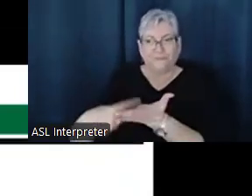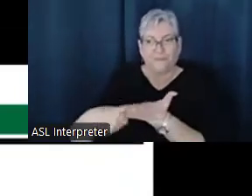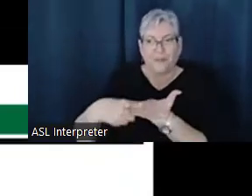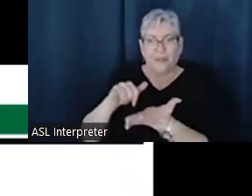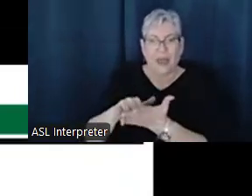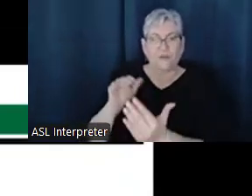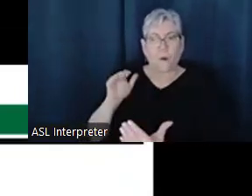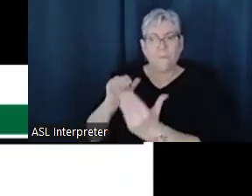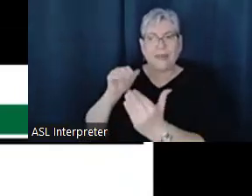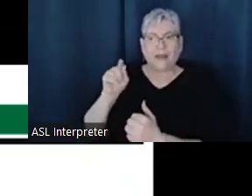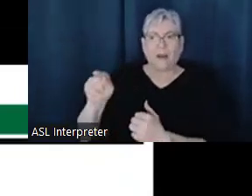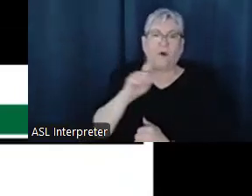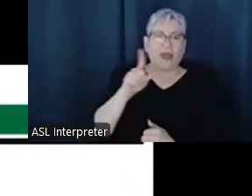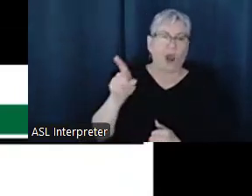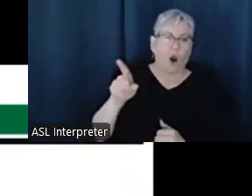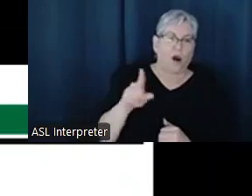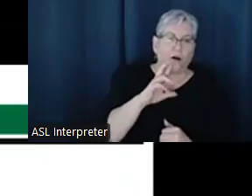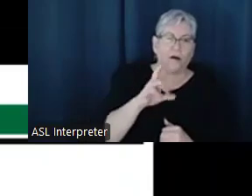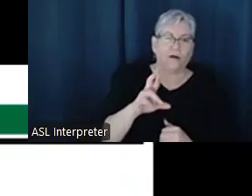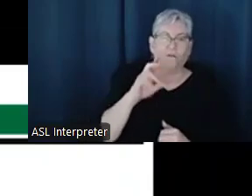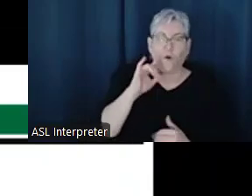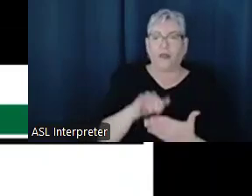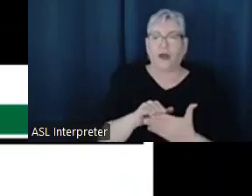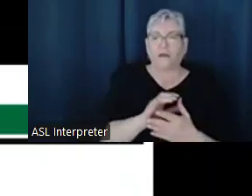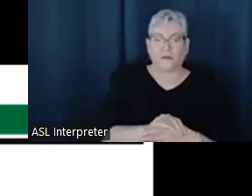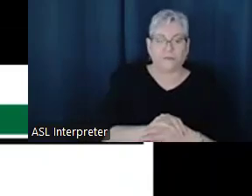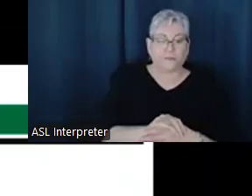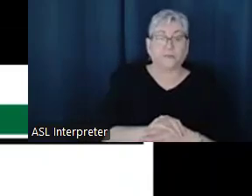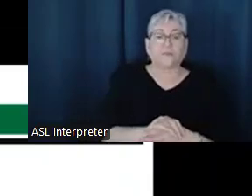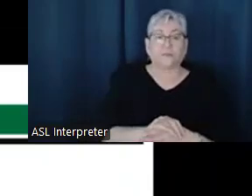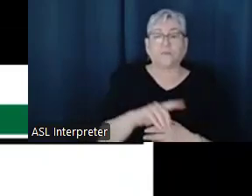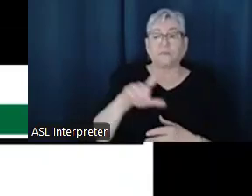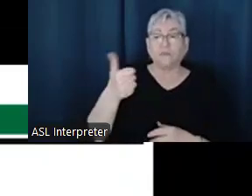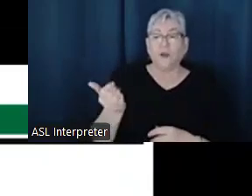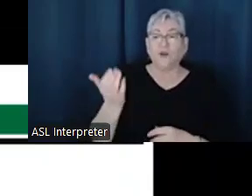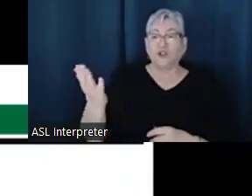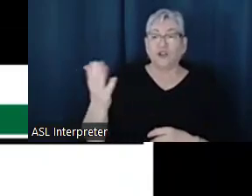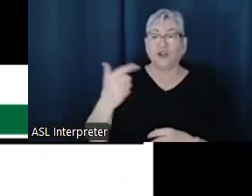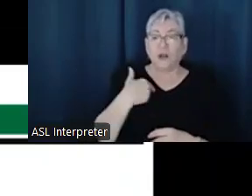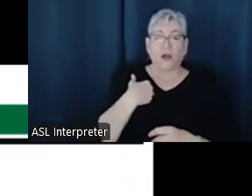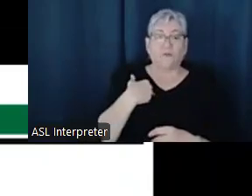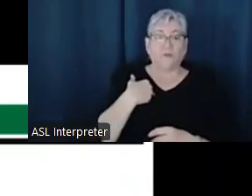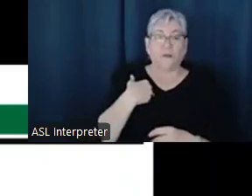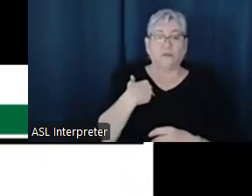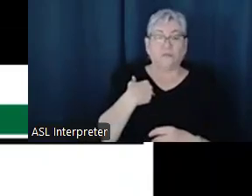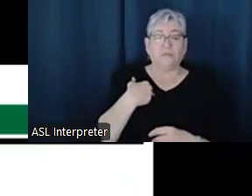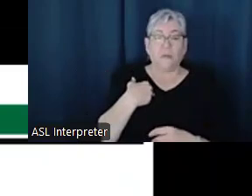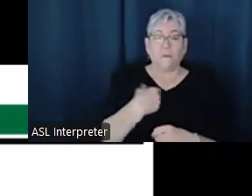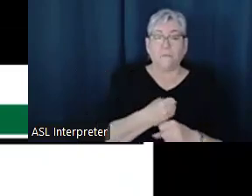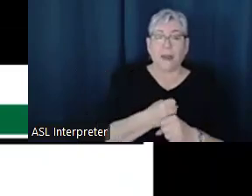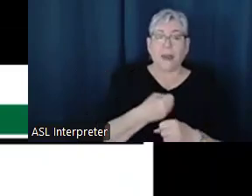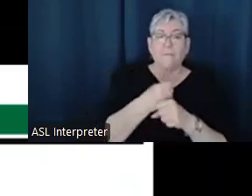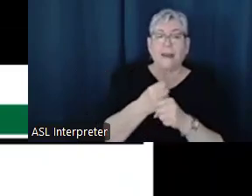they are in all of that. The other suggestion that I would make is to make it a little bit more structured if